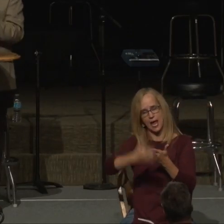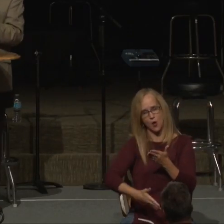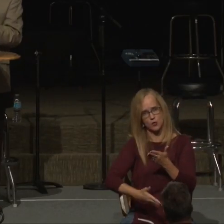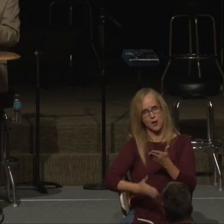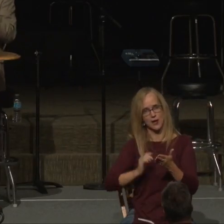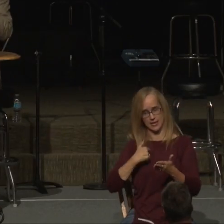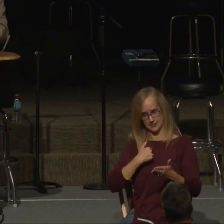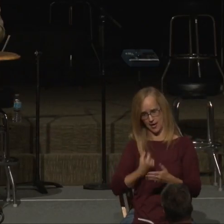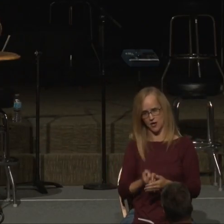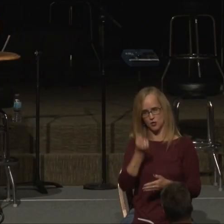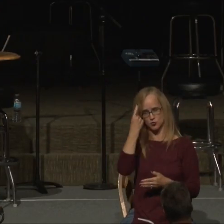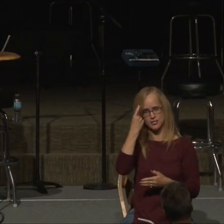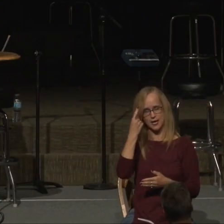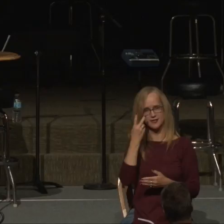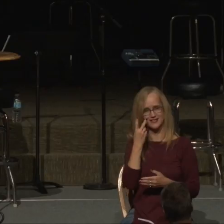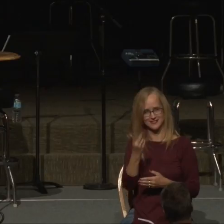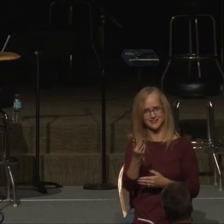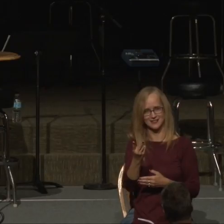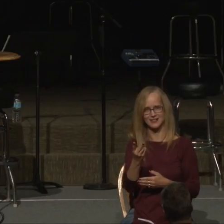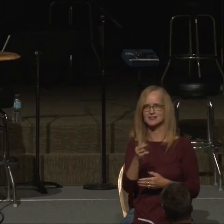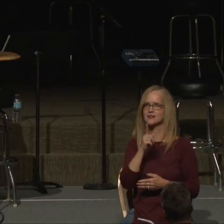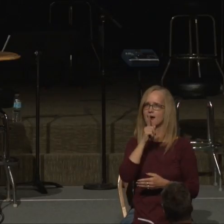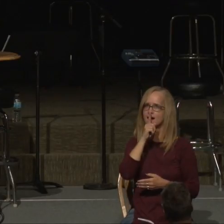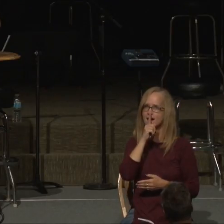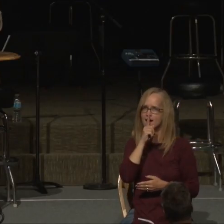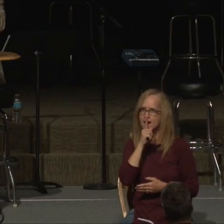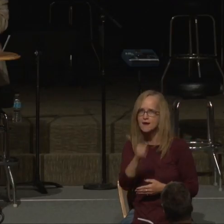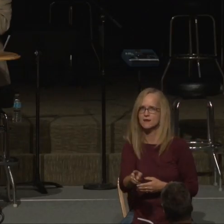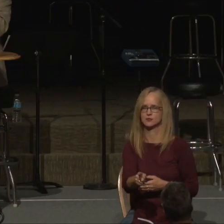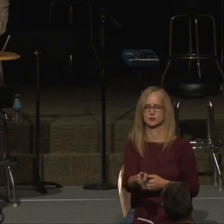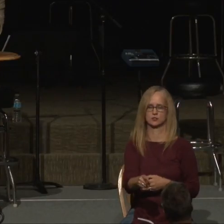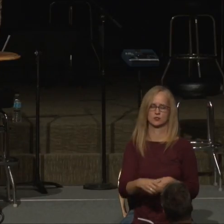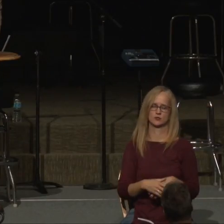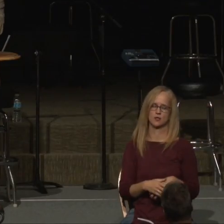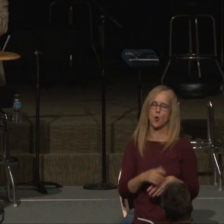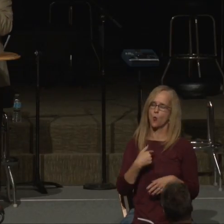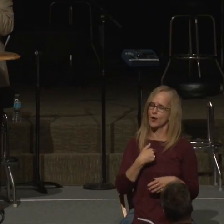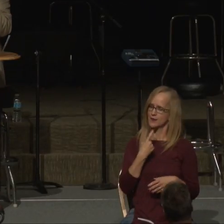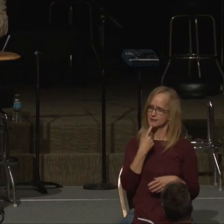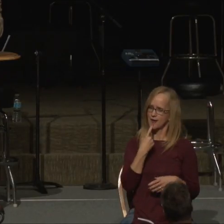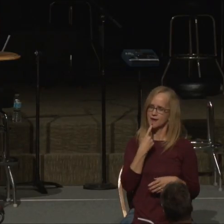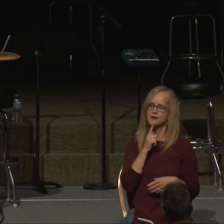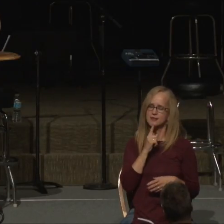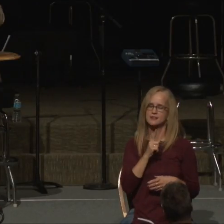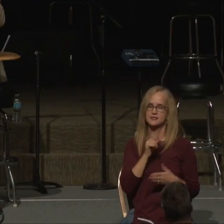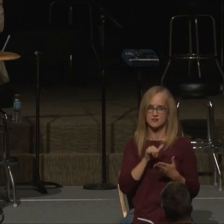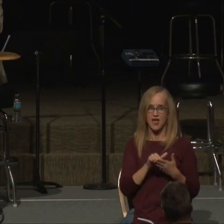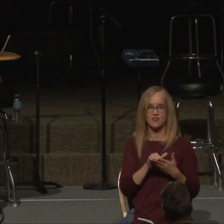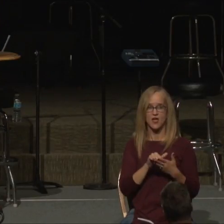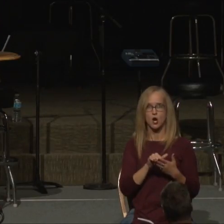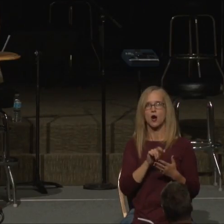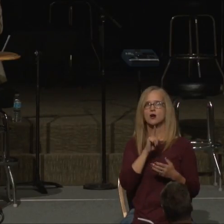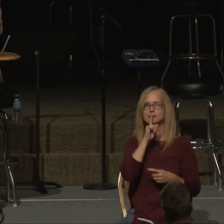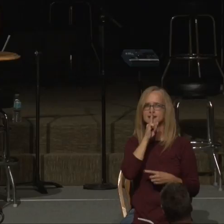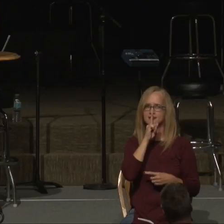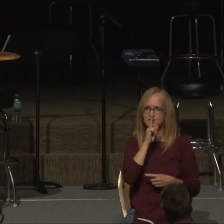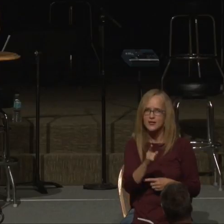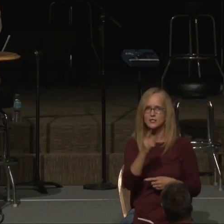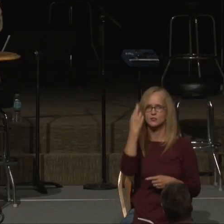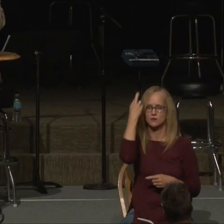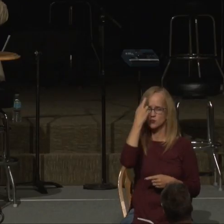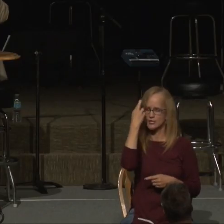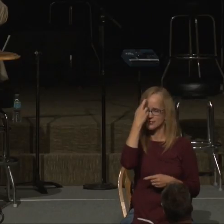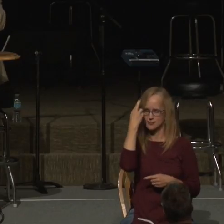as I understand it and see it, is absolutely certain. What I'm saying to you is that there are definitive